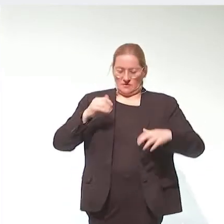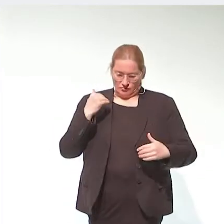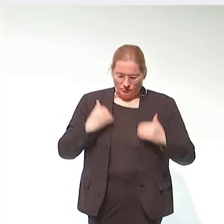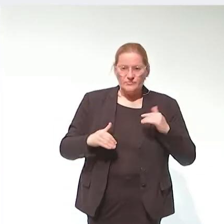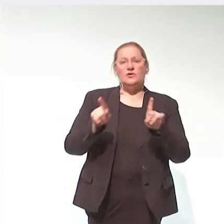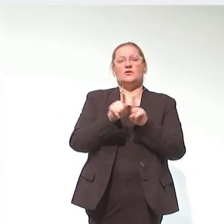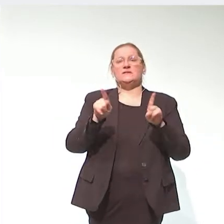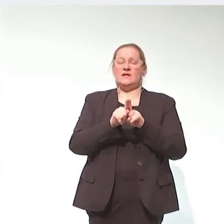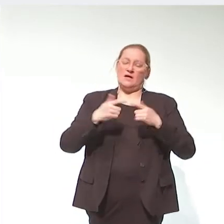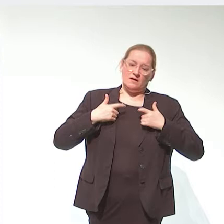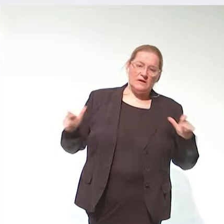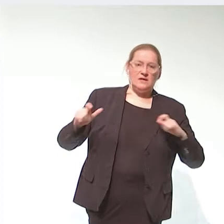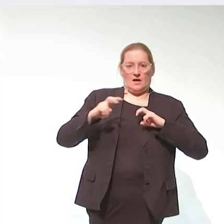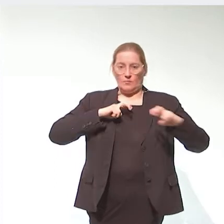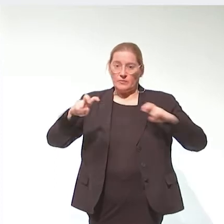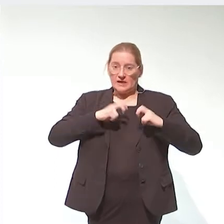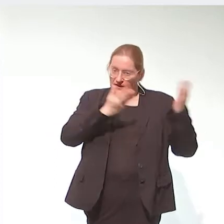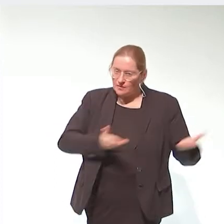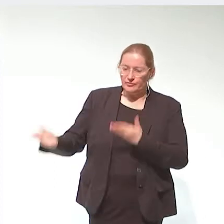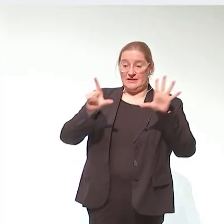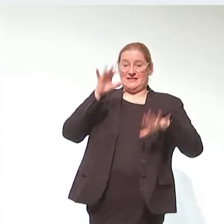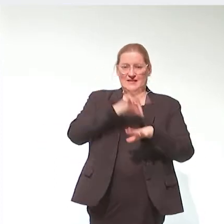to look at the